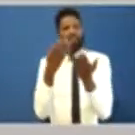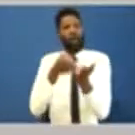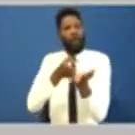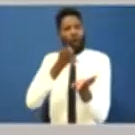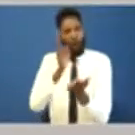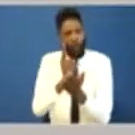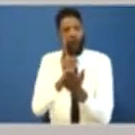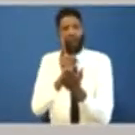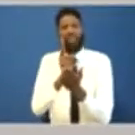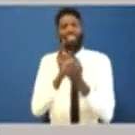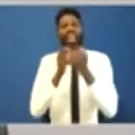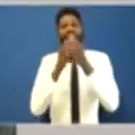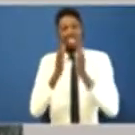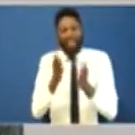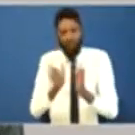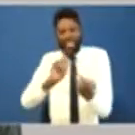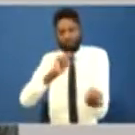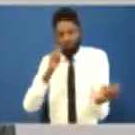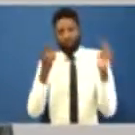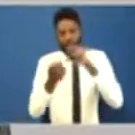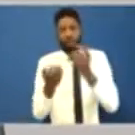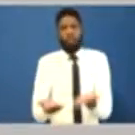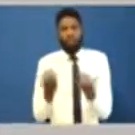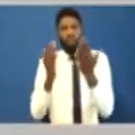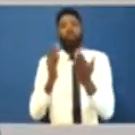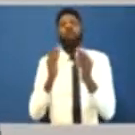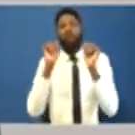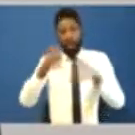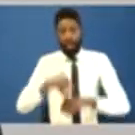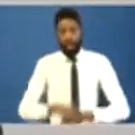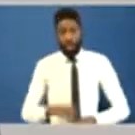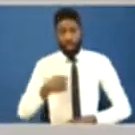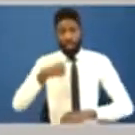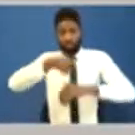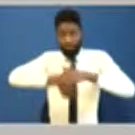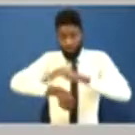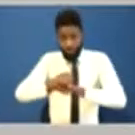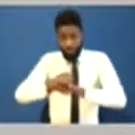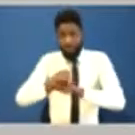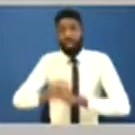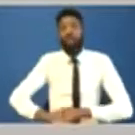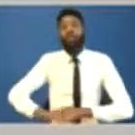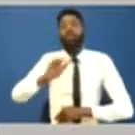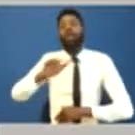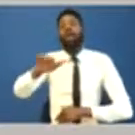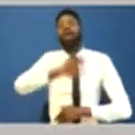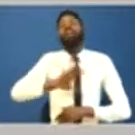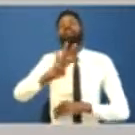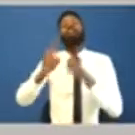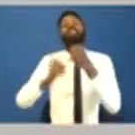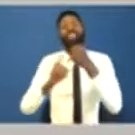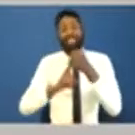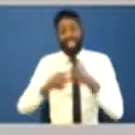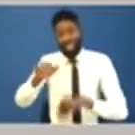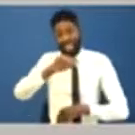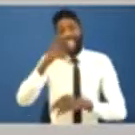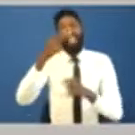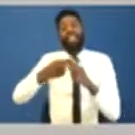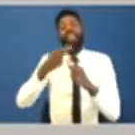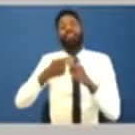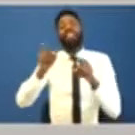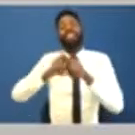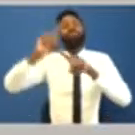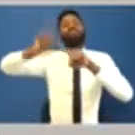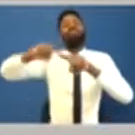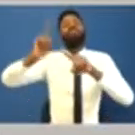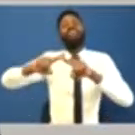leadership and i was born and raised in kawangware by then it was known as a slum